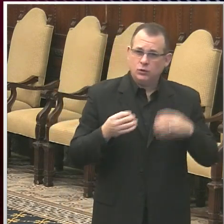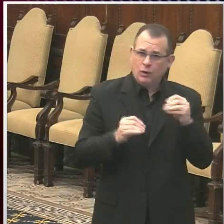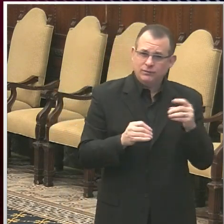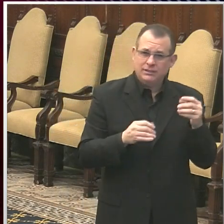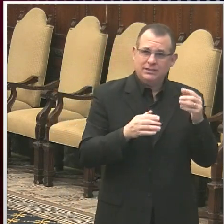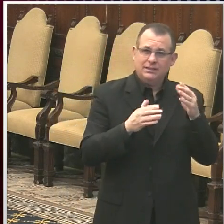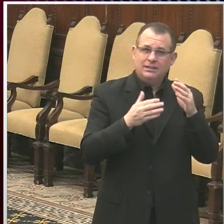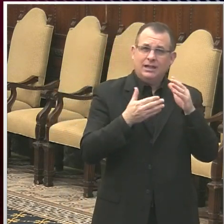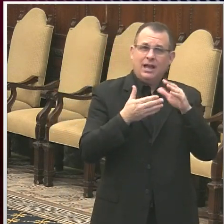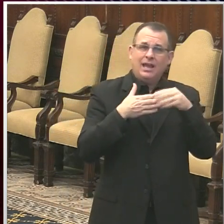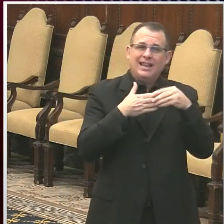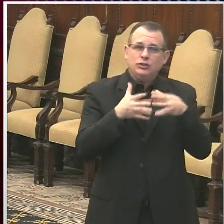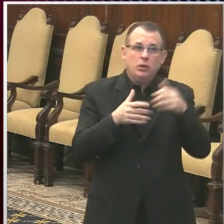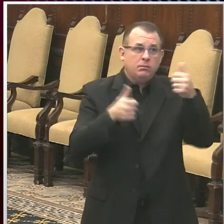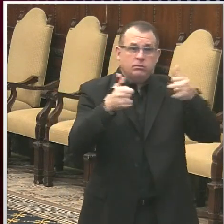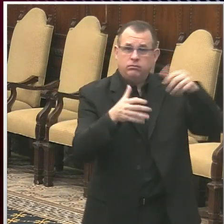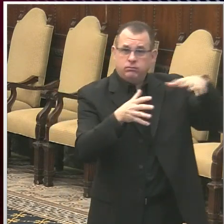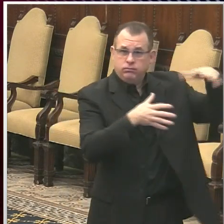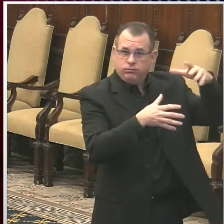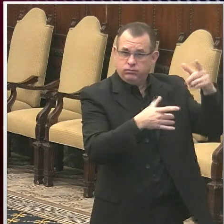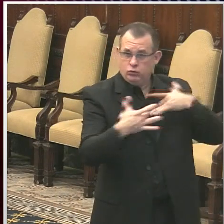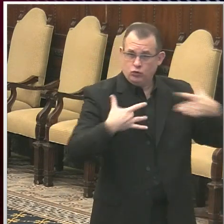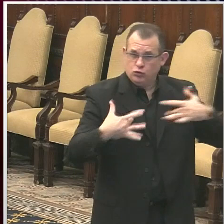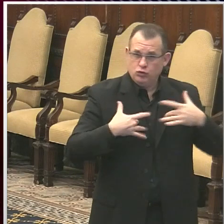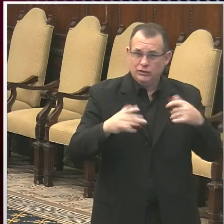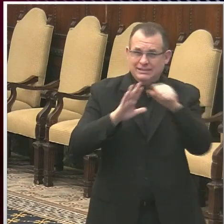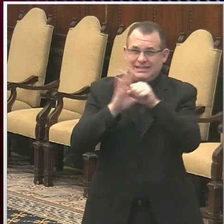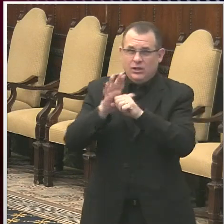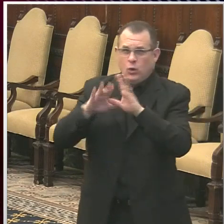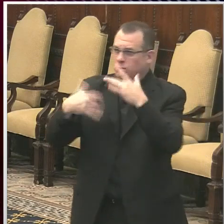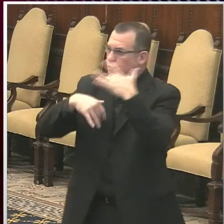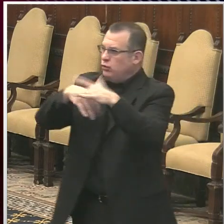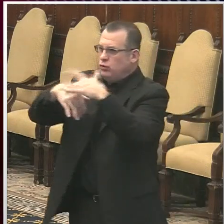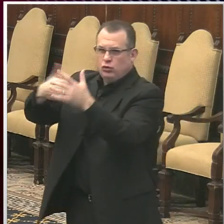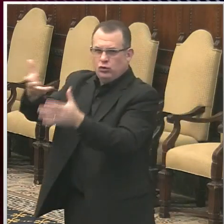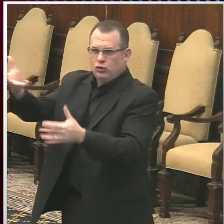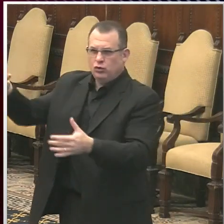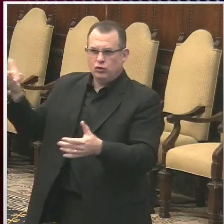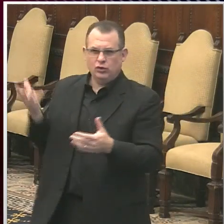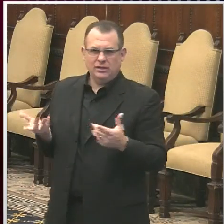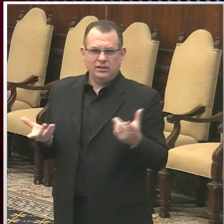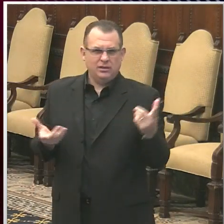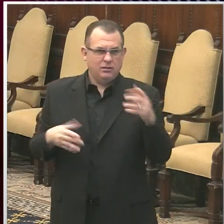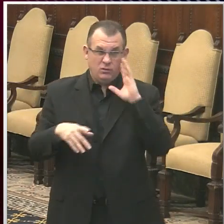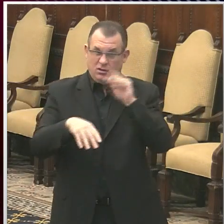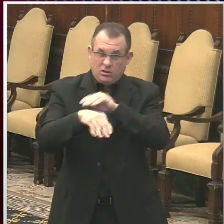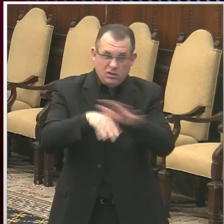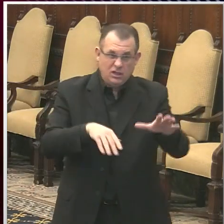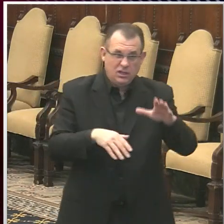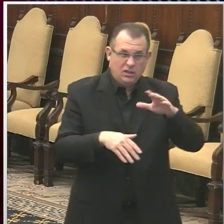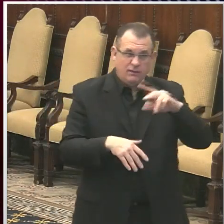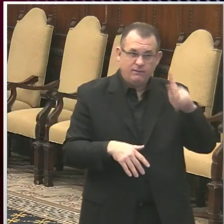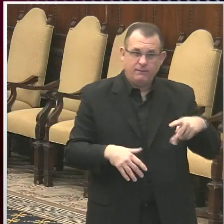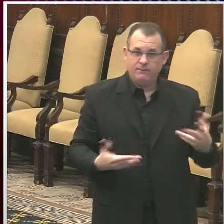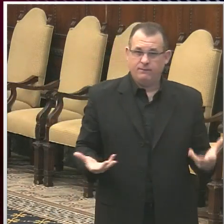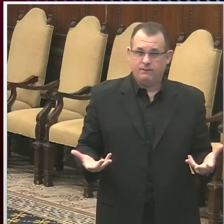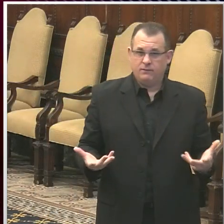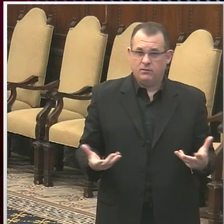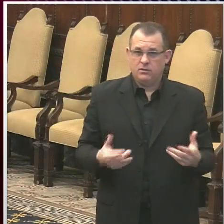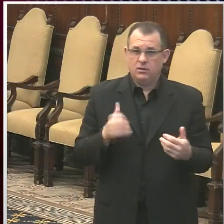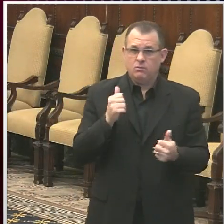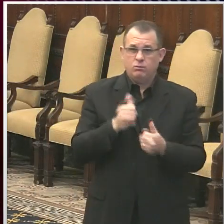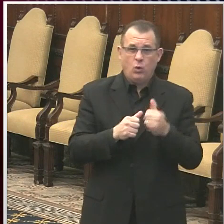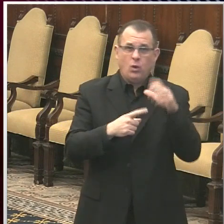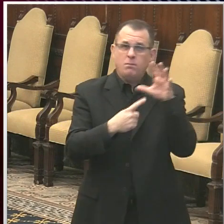other states opening up early? Sure. I mean, we're in one of the most populated regions of the country.